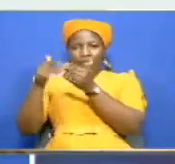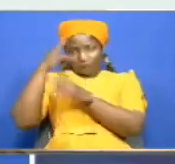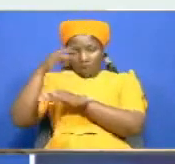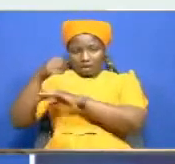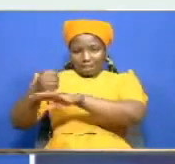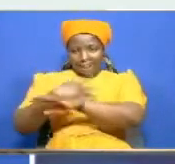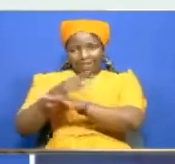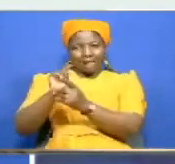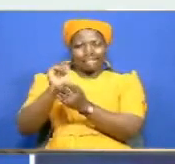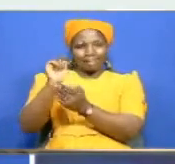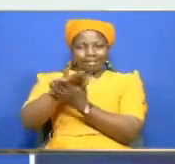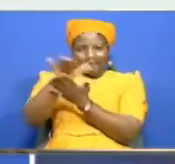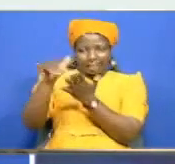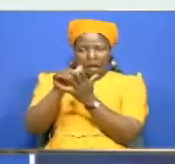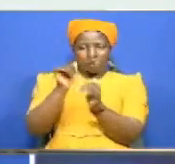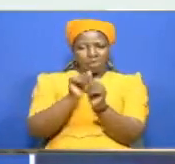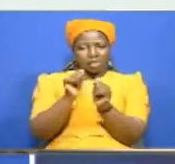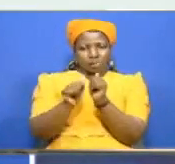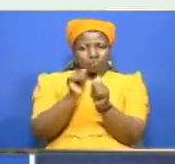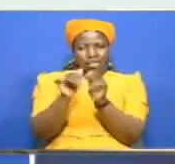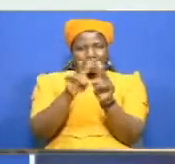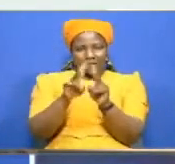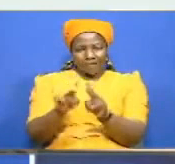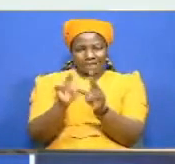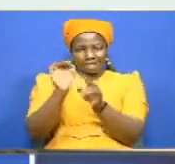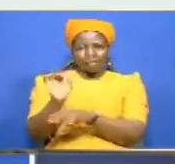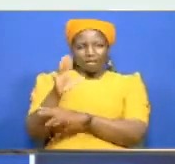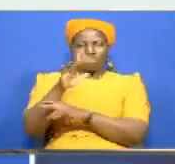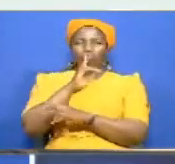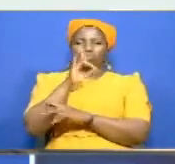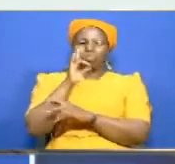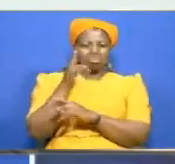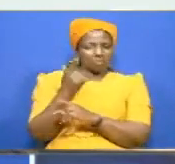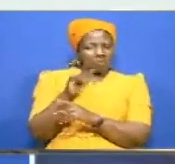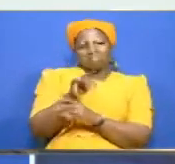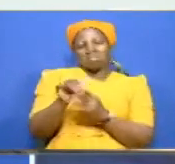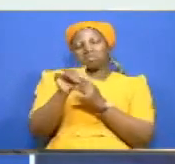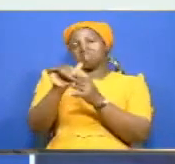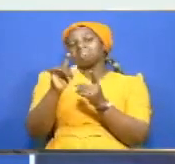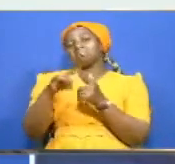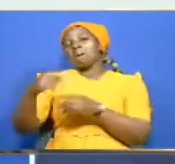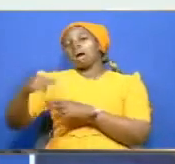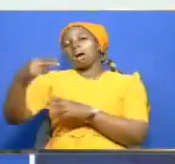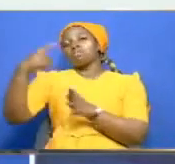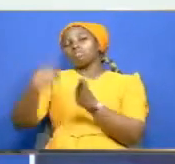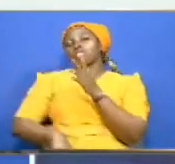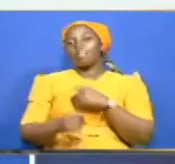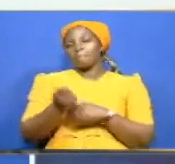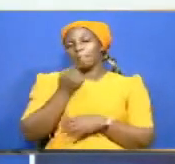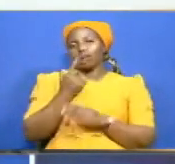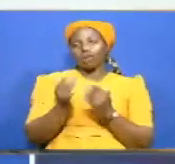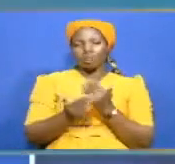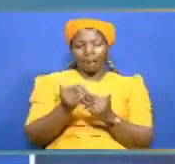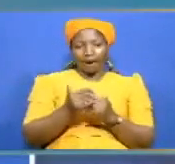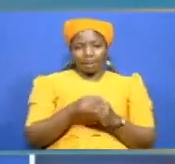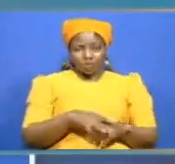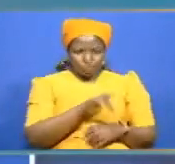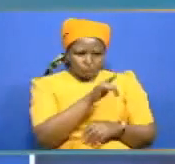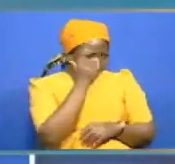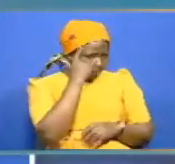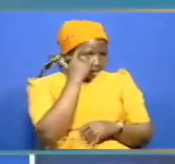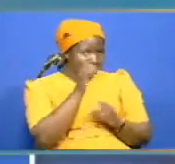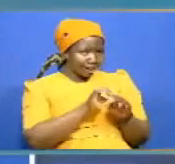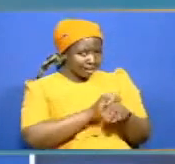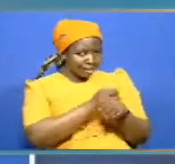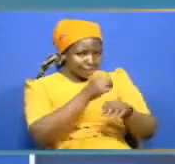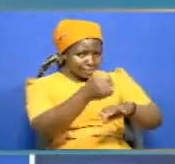also expensive, and you find this translates to a high cost of treatment. Do you think that cancer is currently